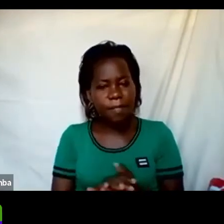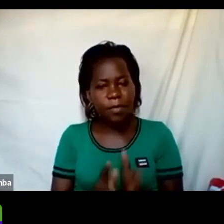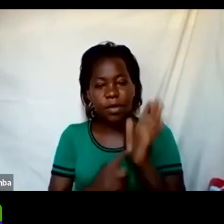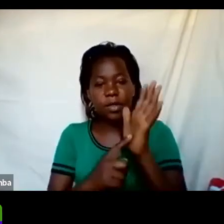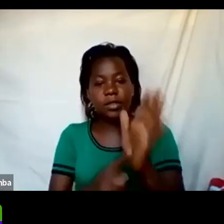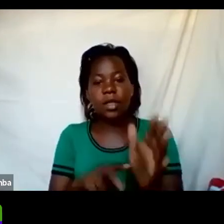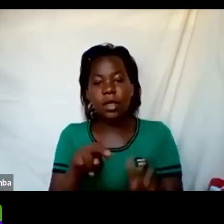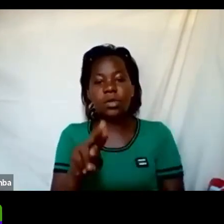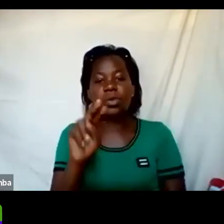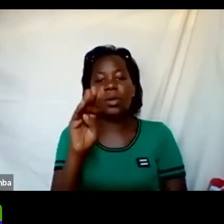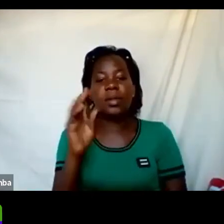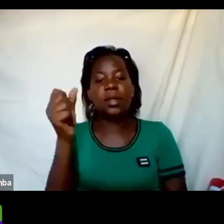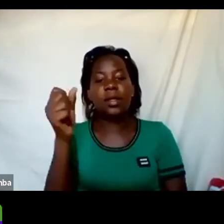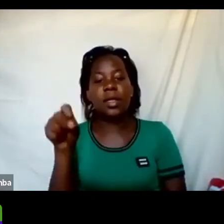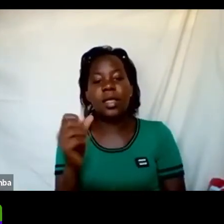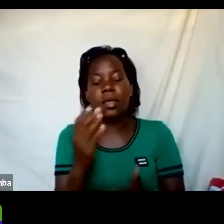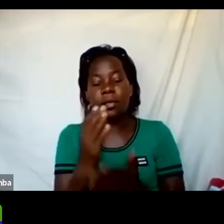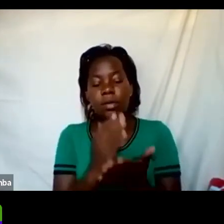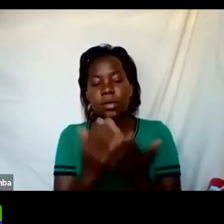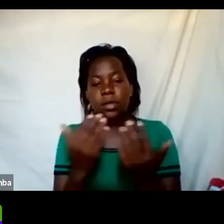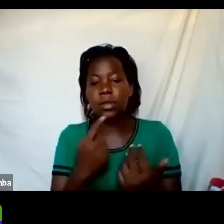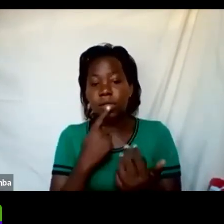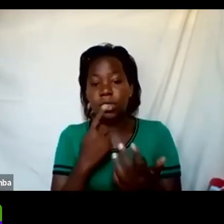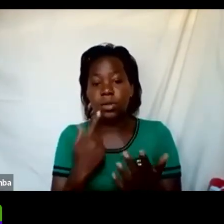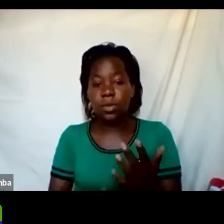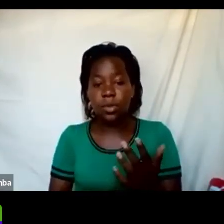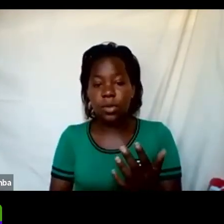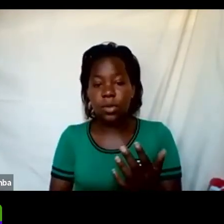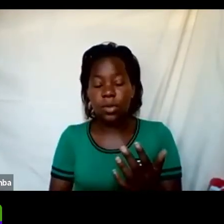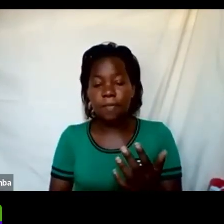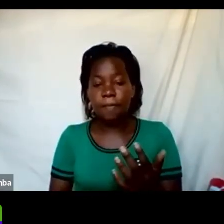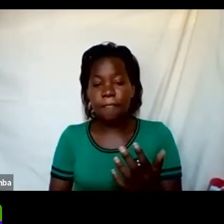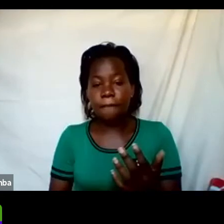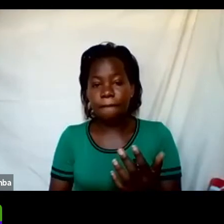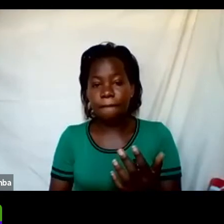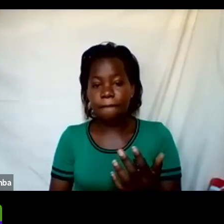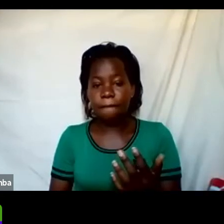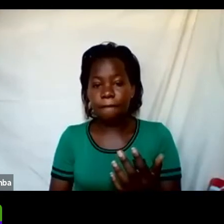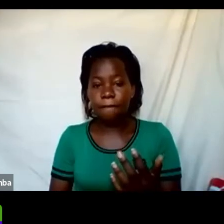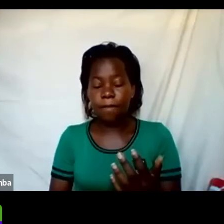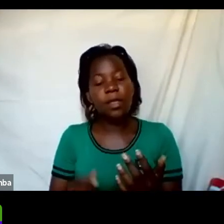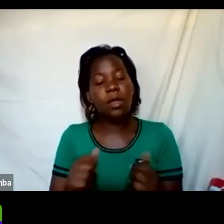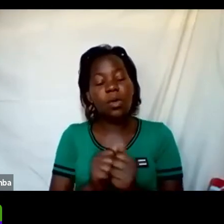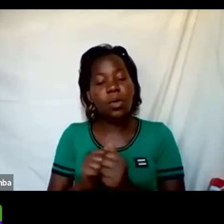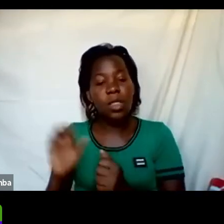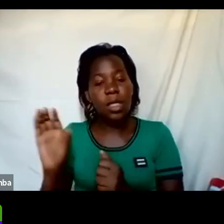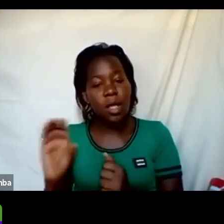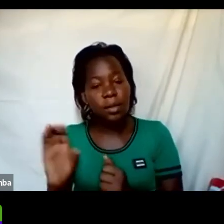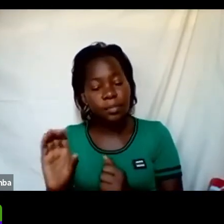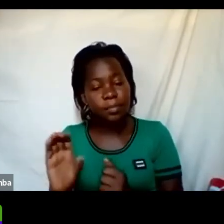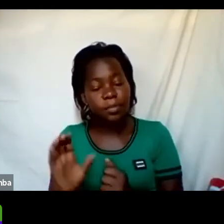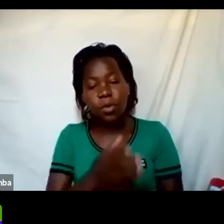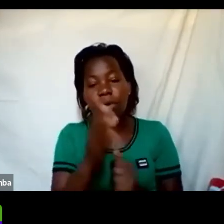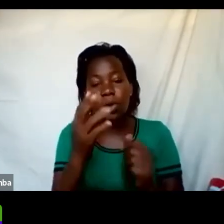I'm talking about, I have just gone through it with a company that is micro, with only 2 people, that is me